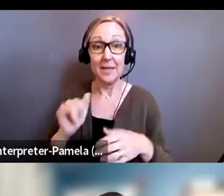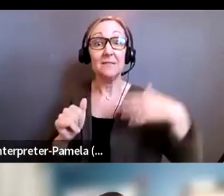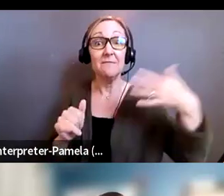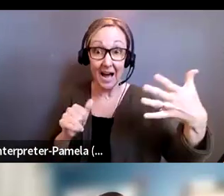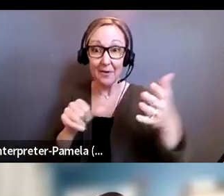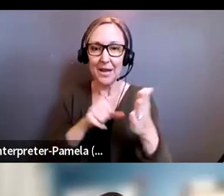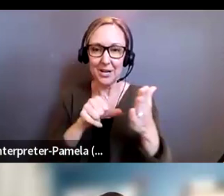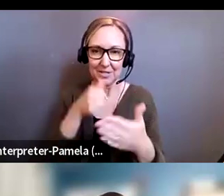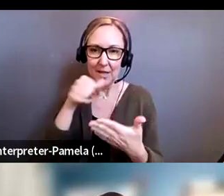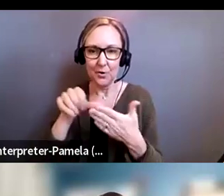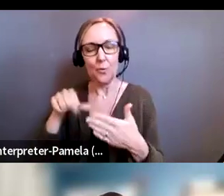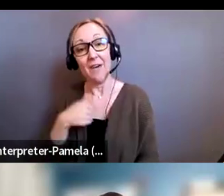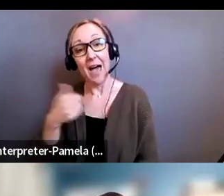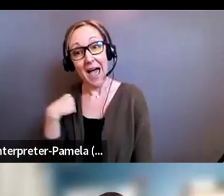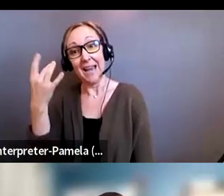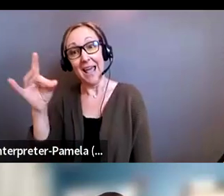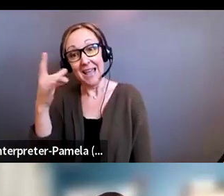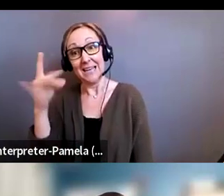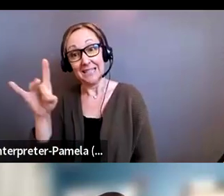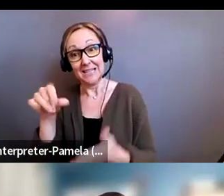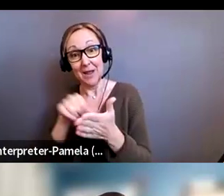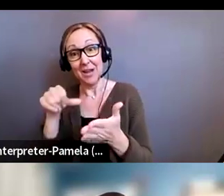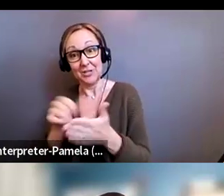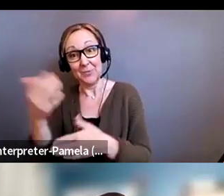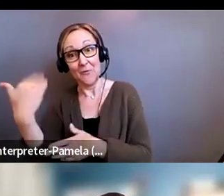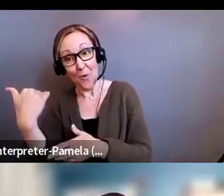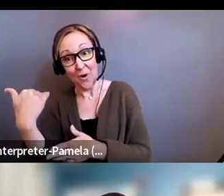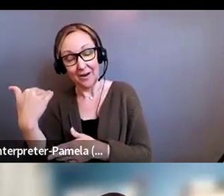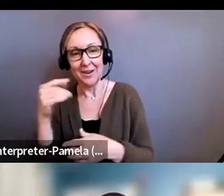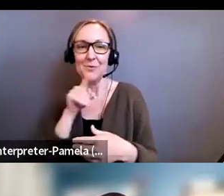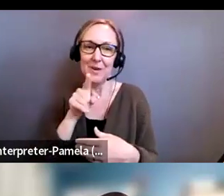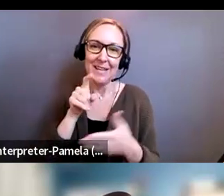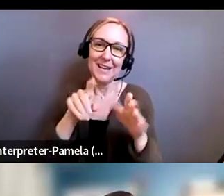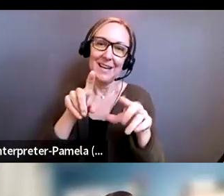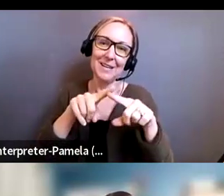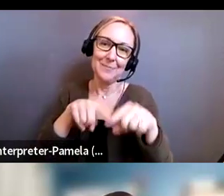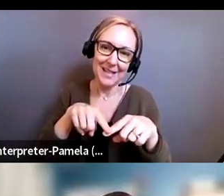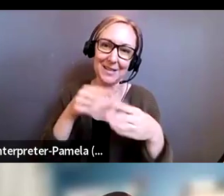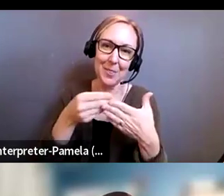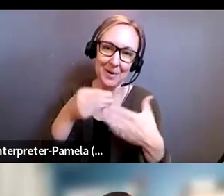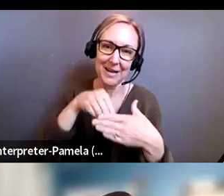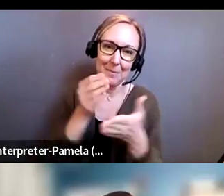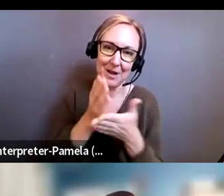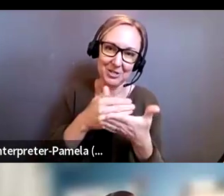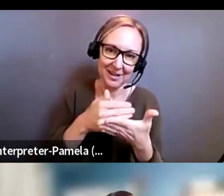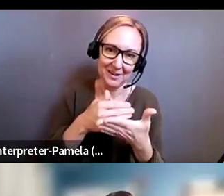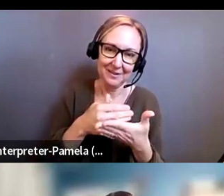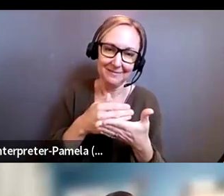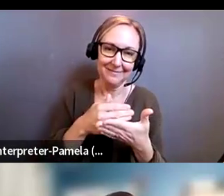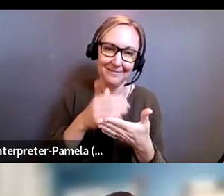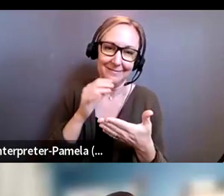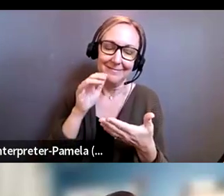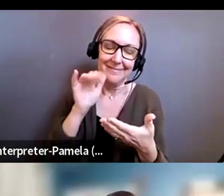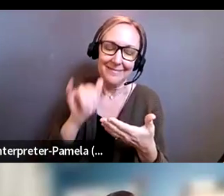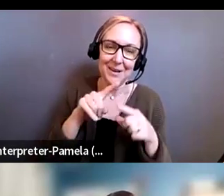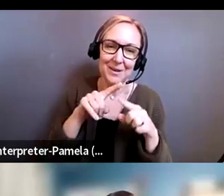had 18-page long letters in the past. It's all based on the amount of money that they have in the budget, usually based on how long